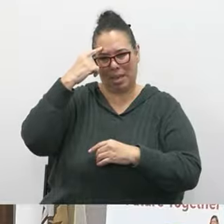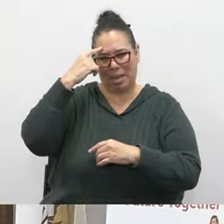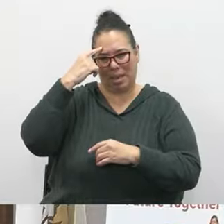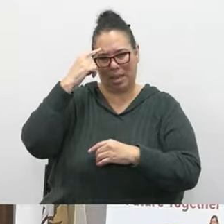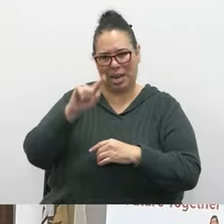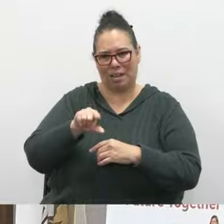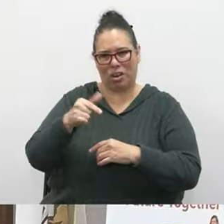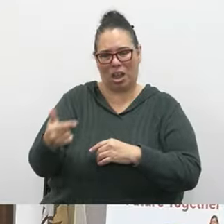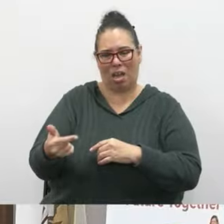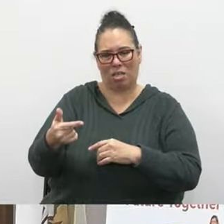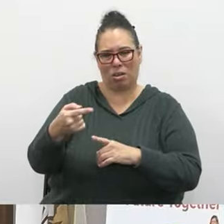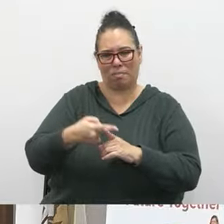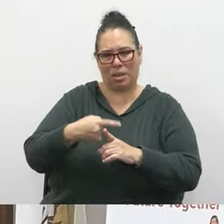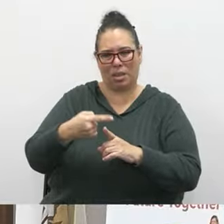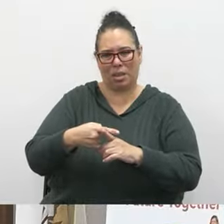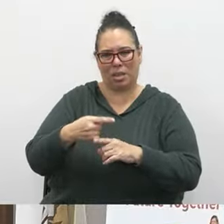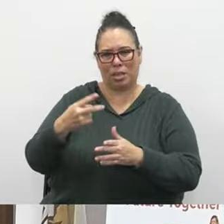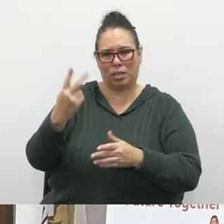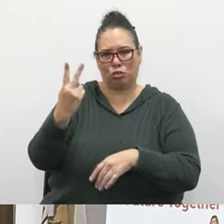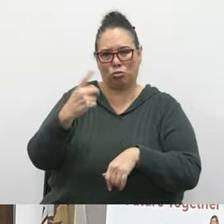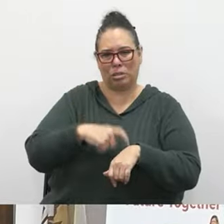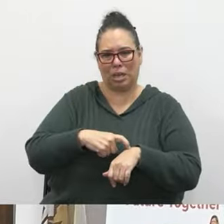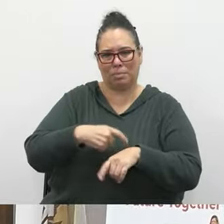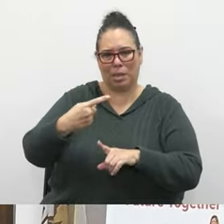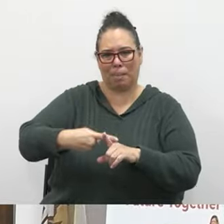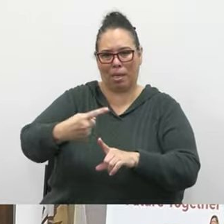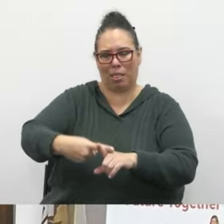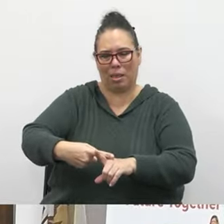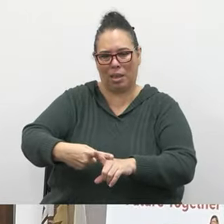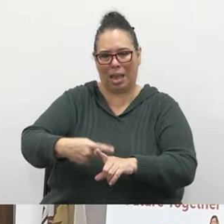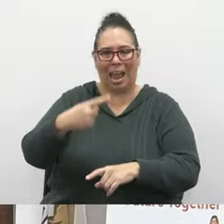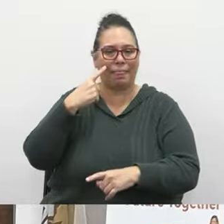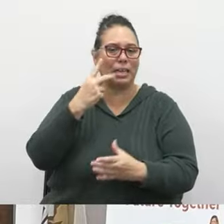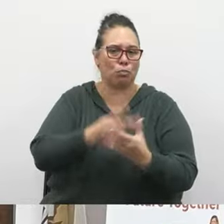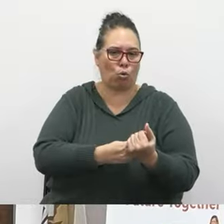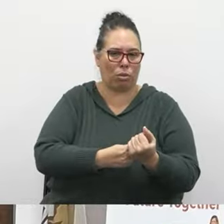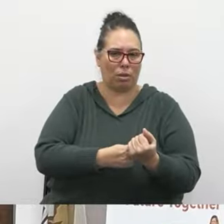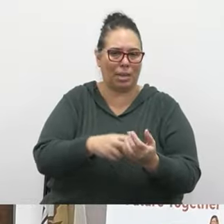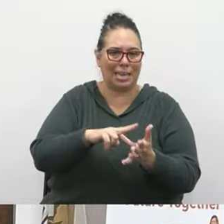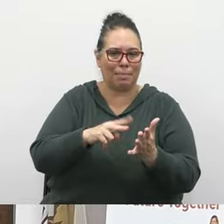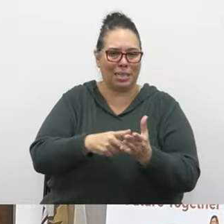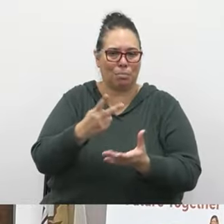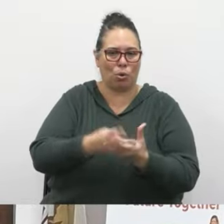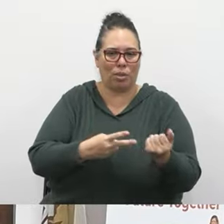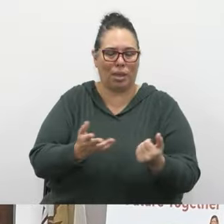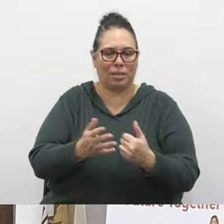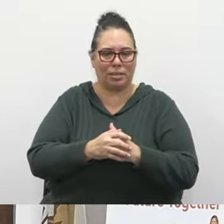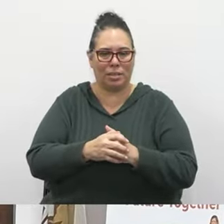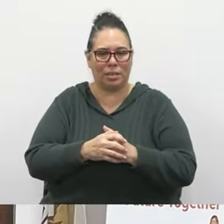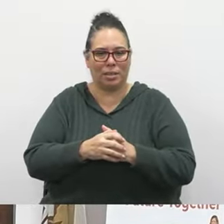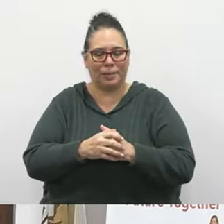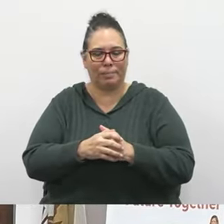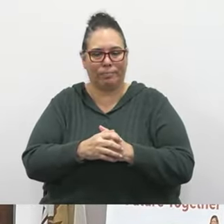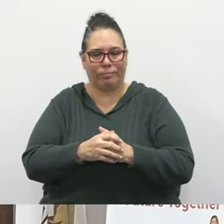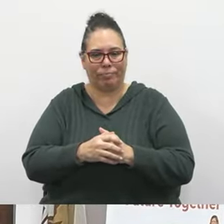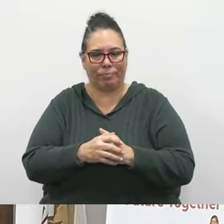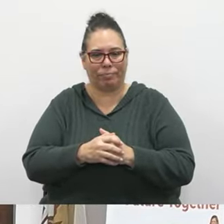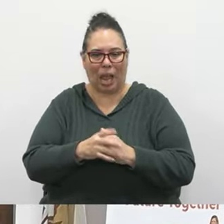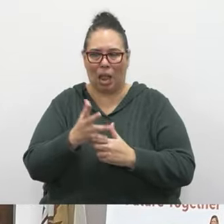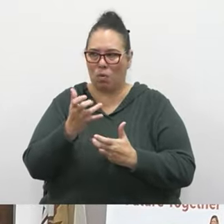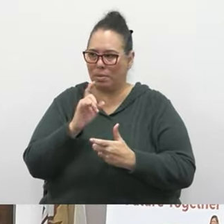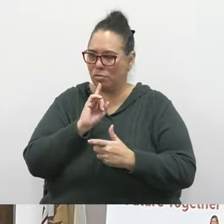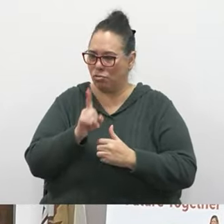other month. Bi-monthly means twice a month, right? Yeah, okay. I think it's both. Okay. It means Okay. both things. Okay. I just wanted to make sure that I